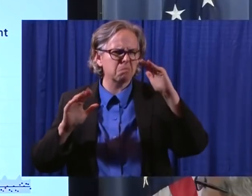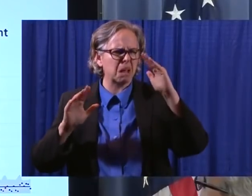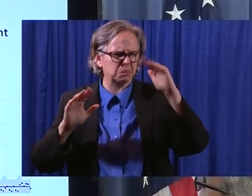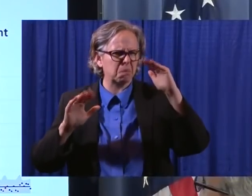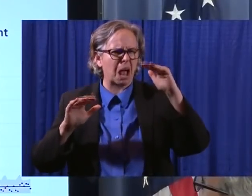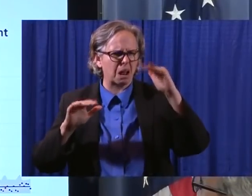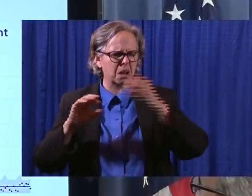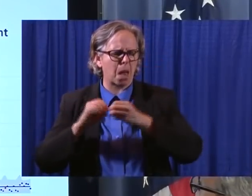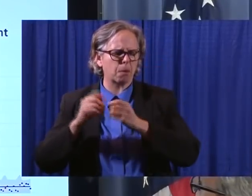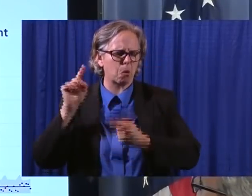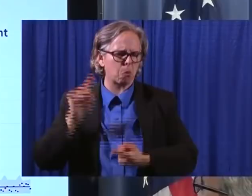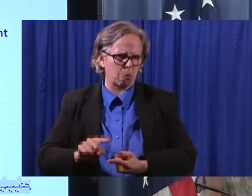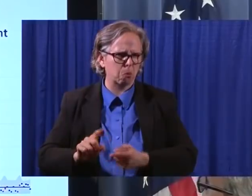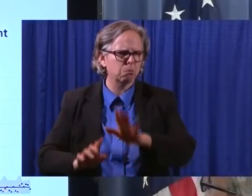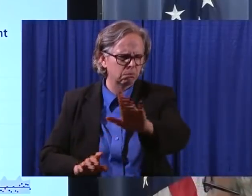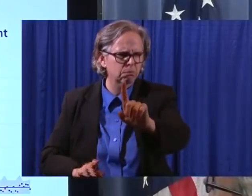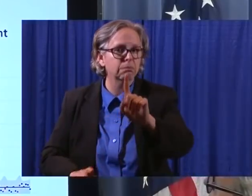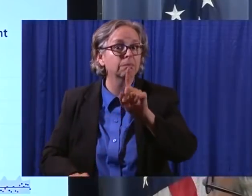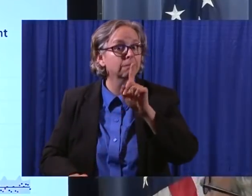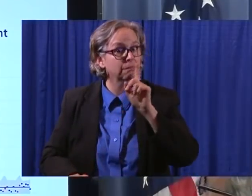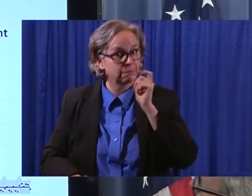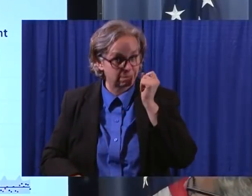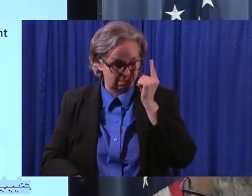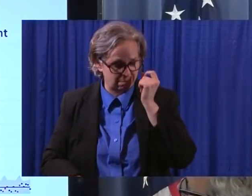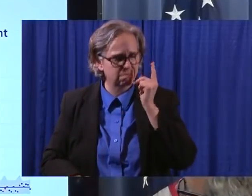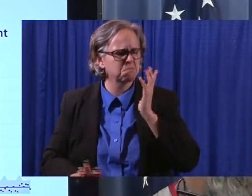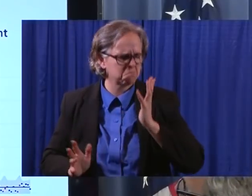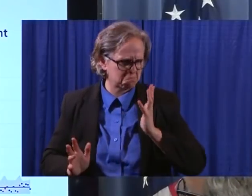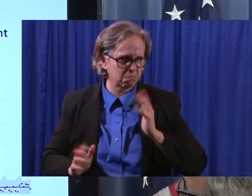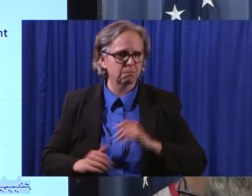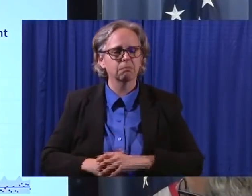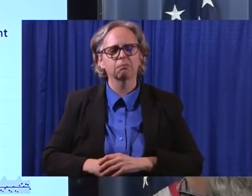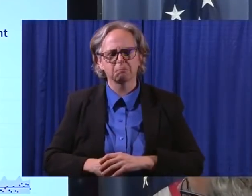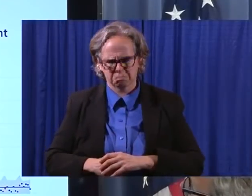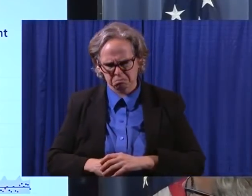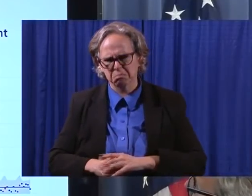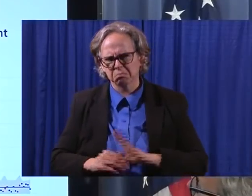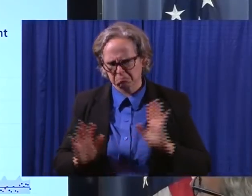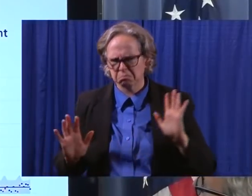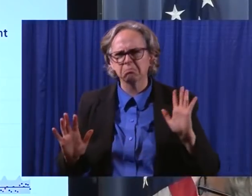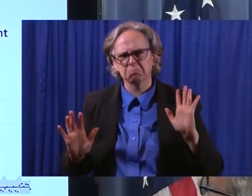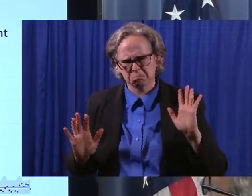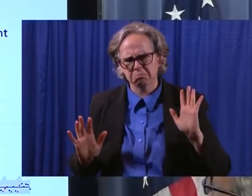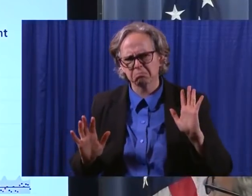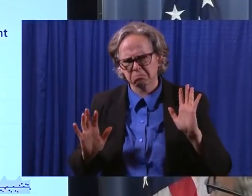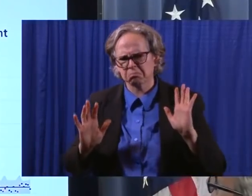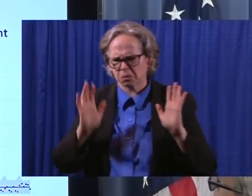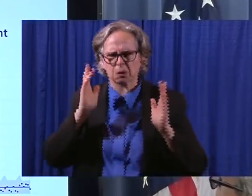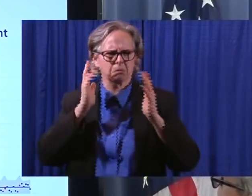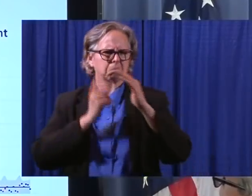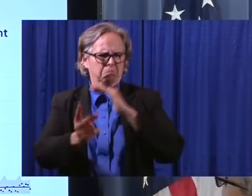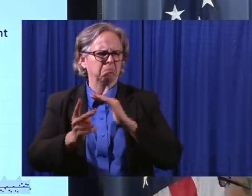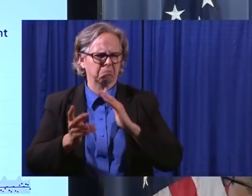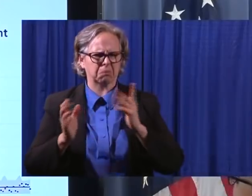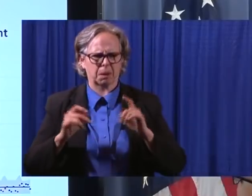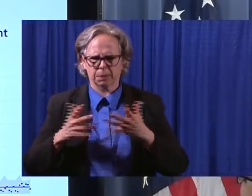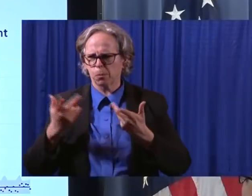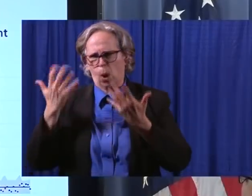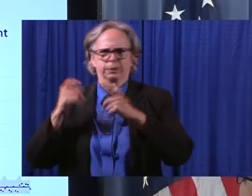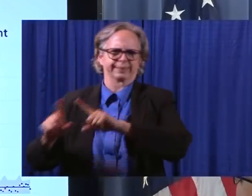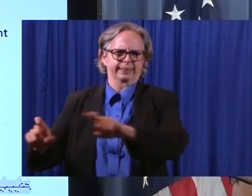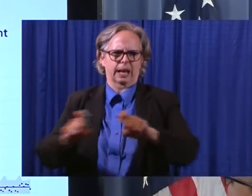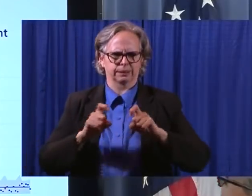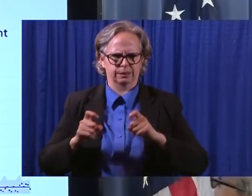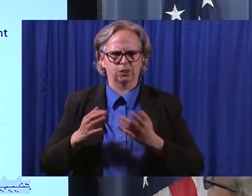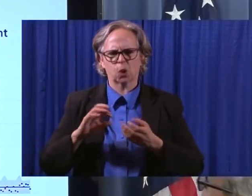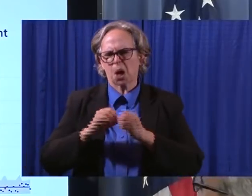people that would not have symptoms, and therefore we'd expect that the percentage of people with a positive test would go down.